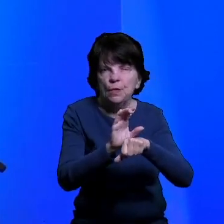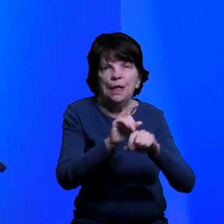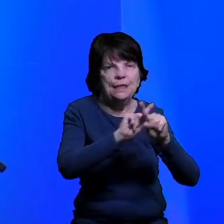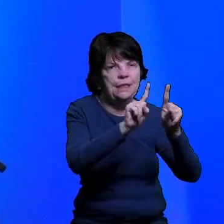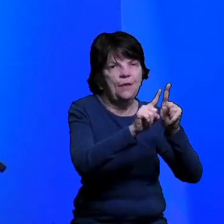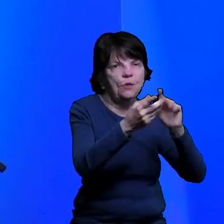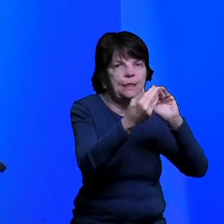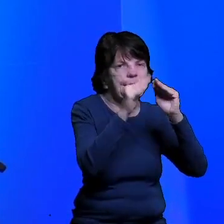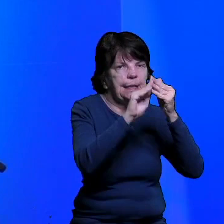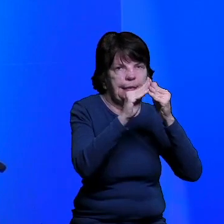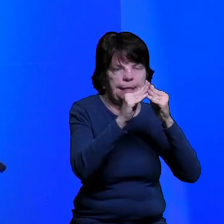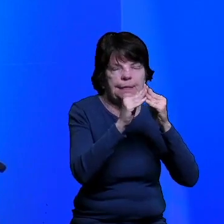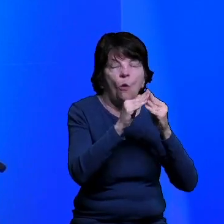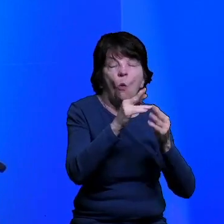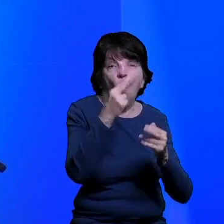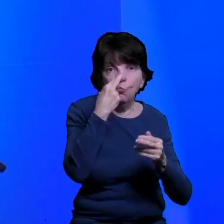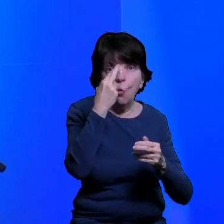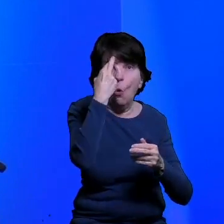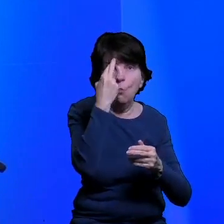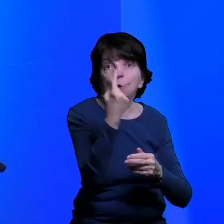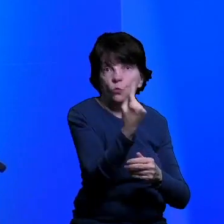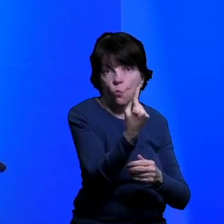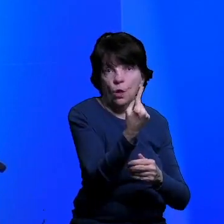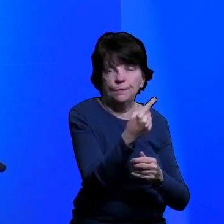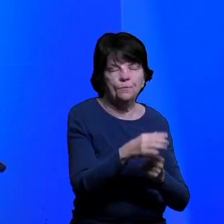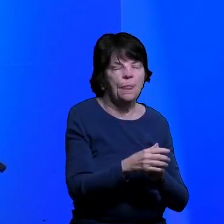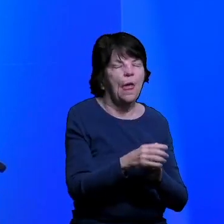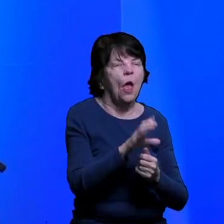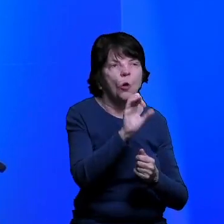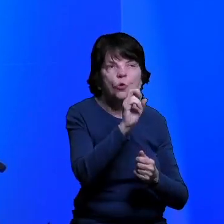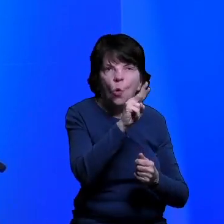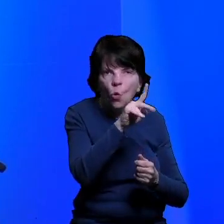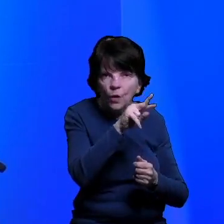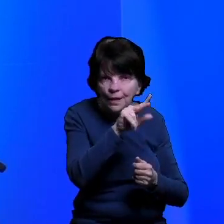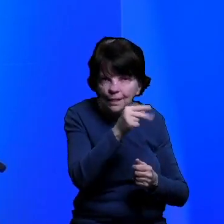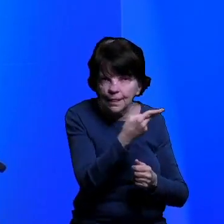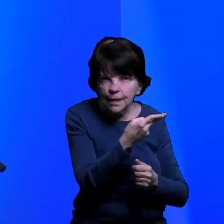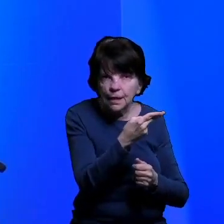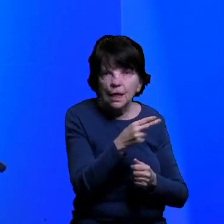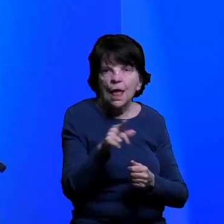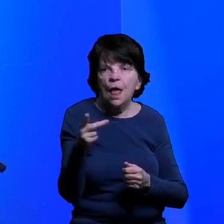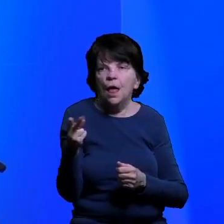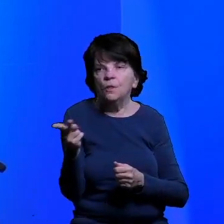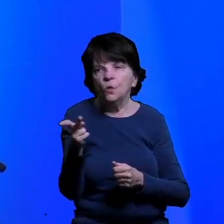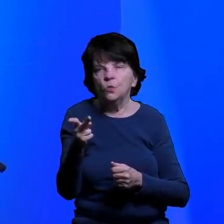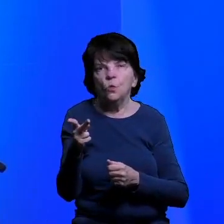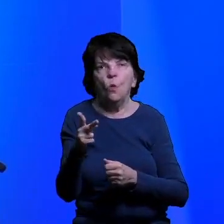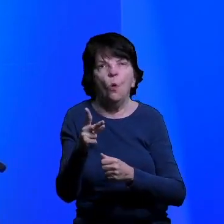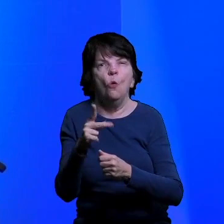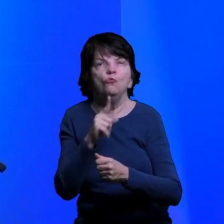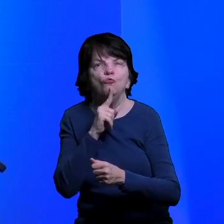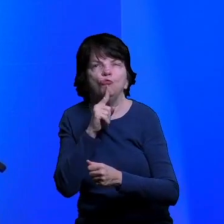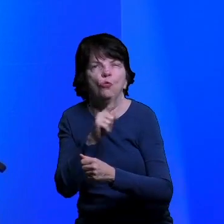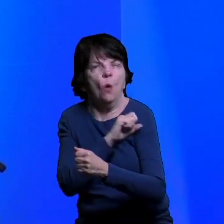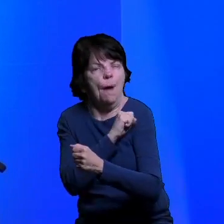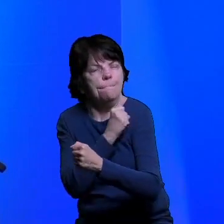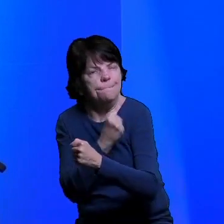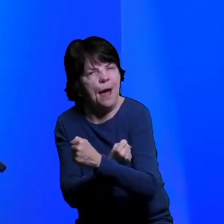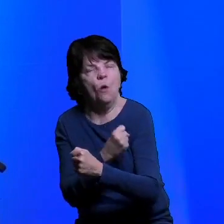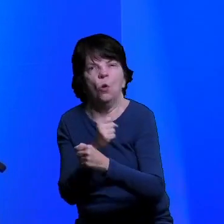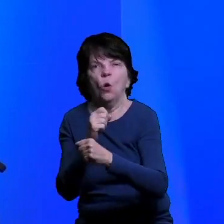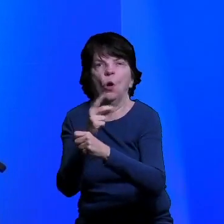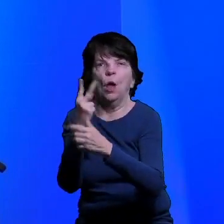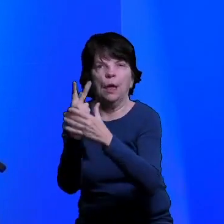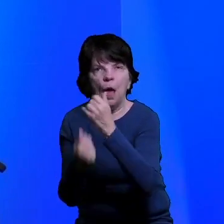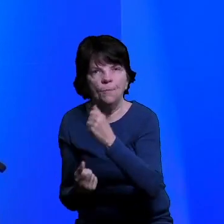would not have been able to establish the gospel in these cities. They were a true power couple in the kingdom of God. And today,